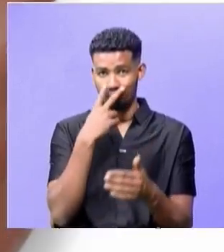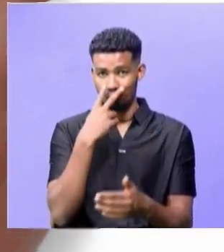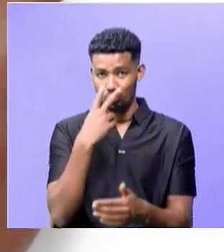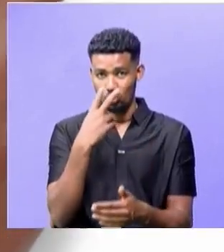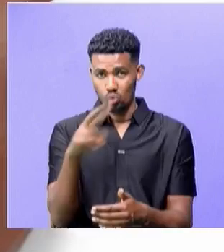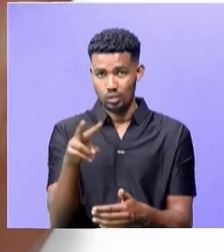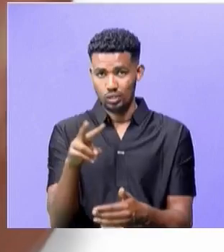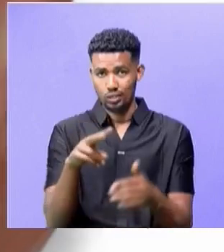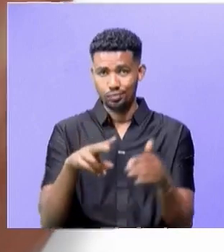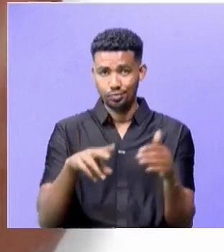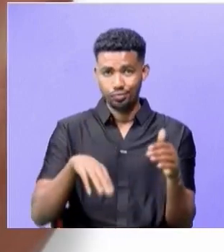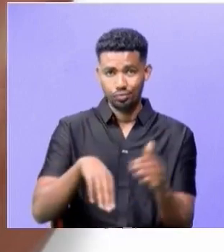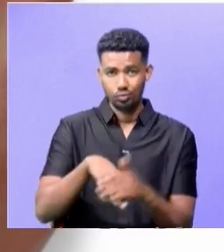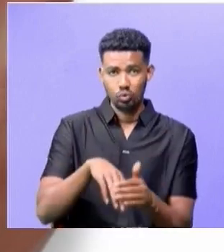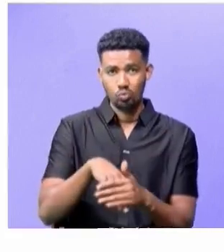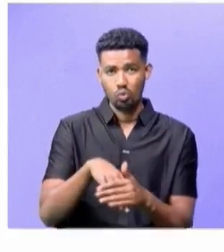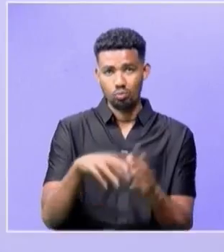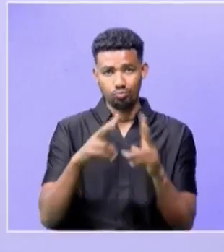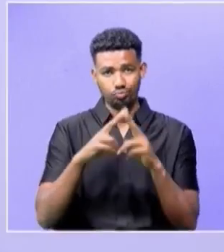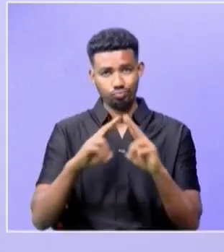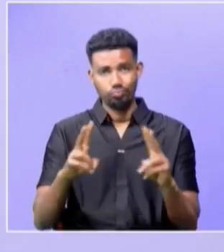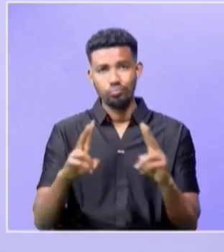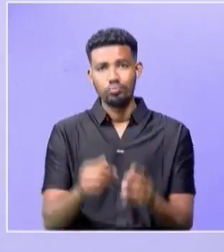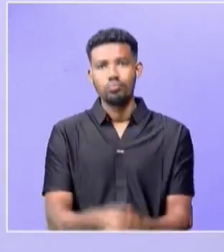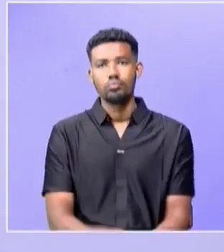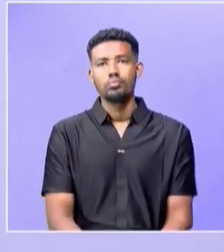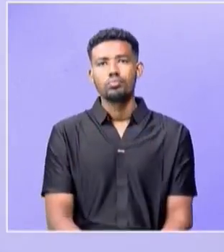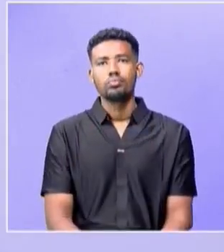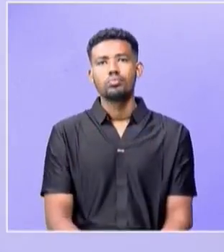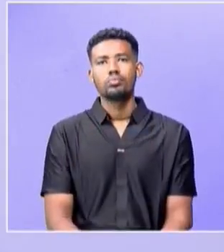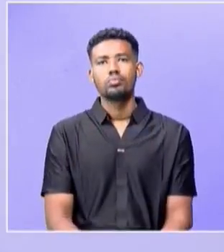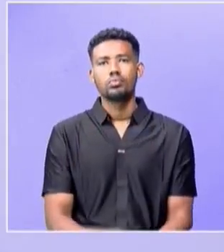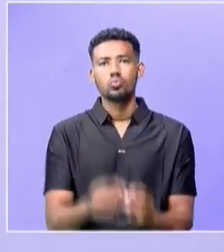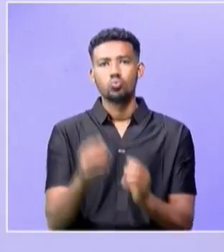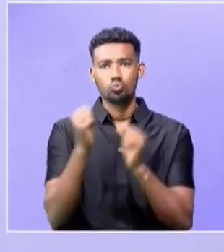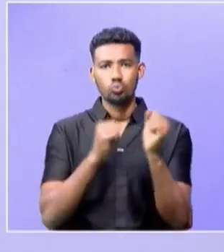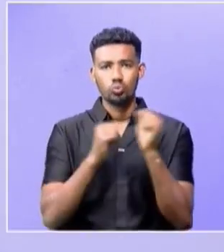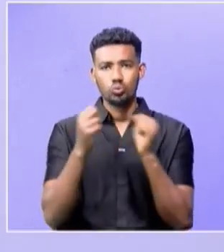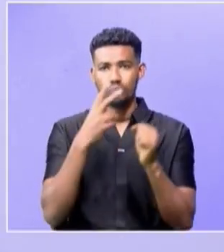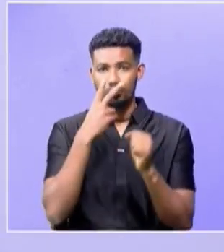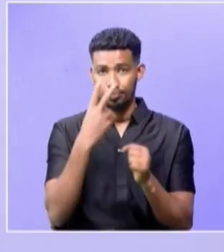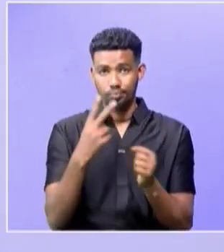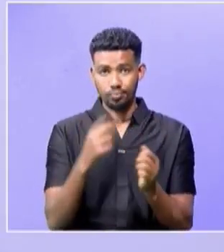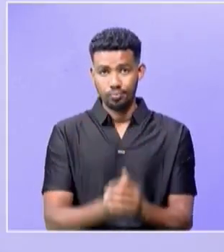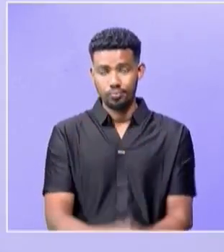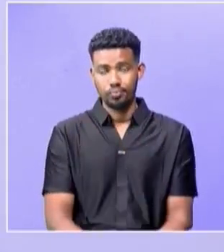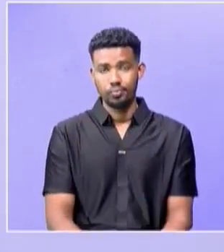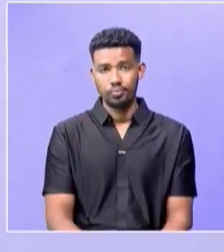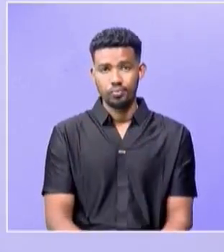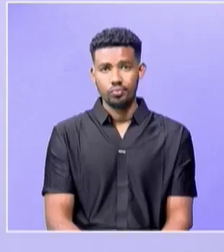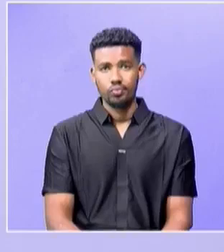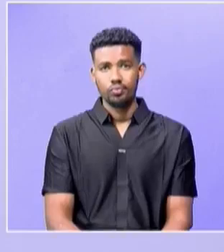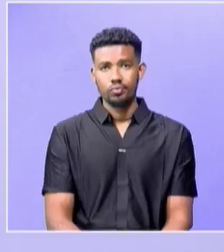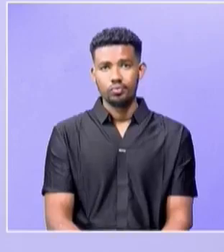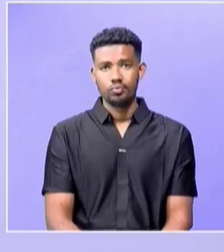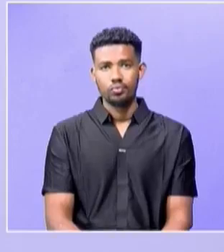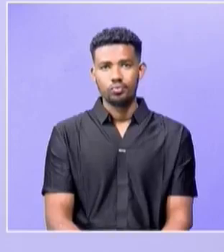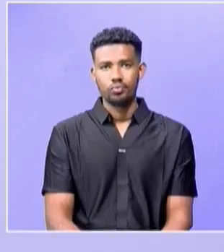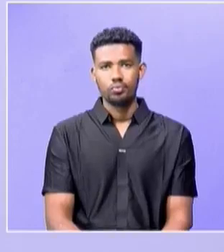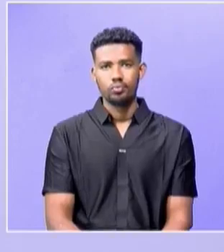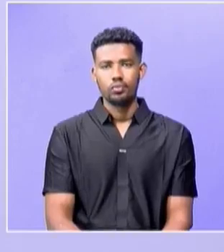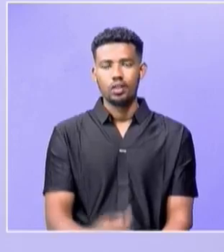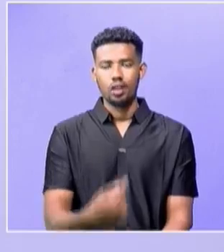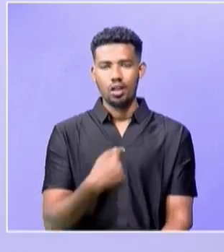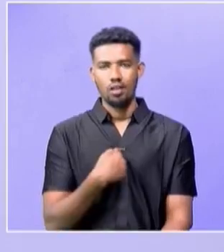Okay. I hate watching football match. I hate watching football match. And let us